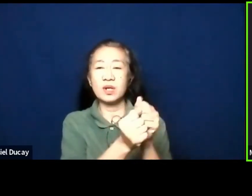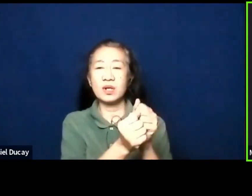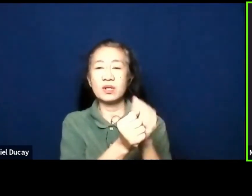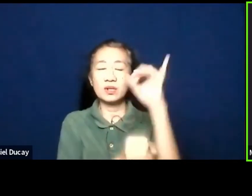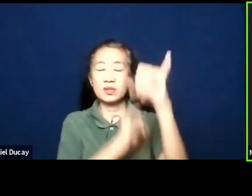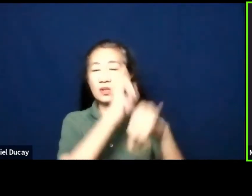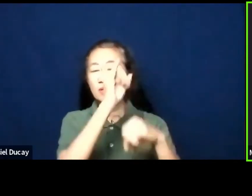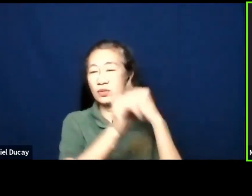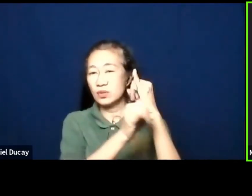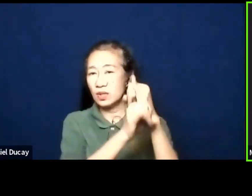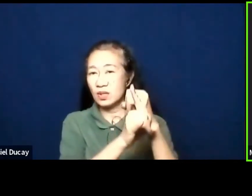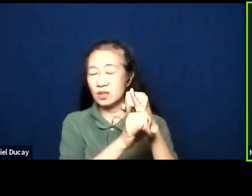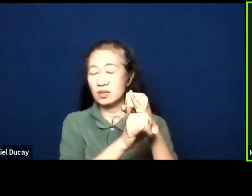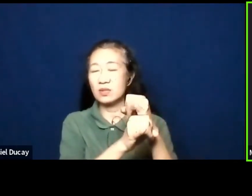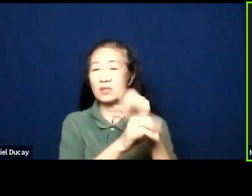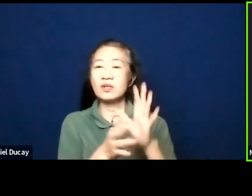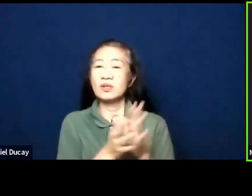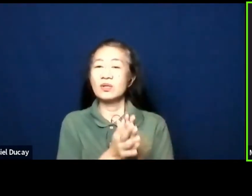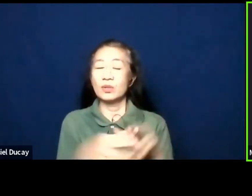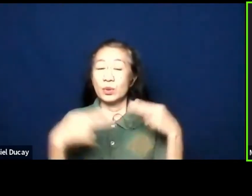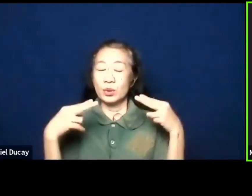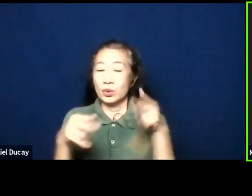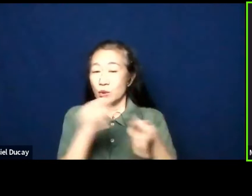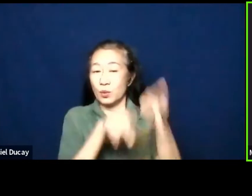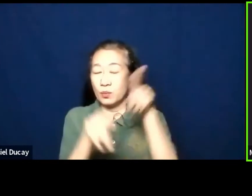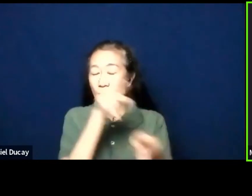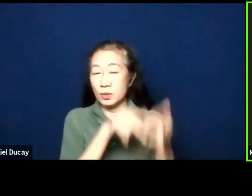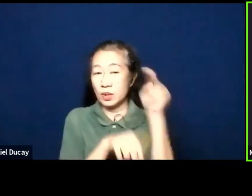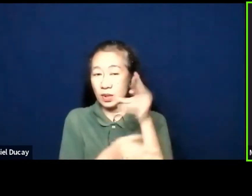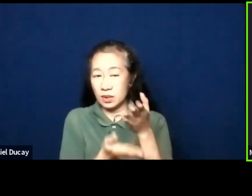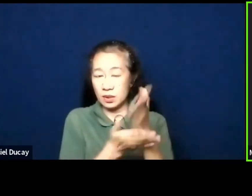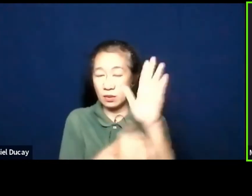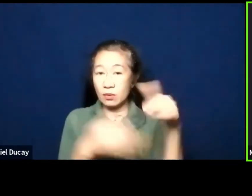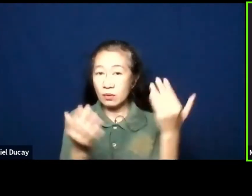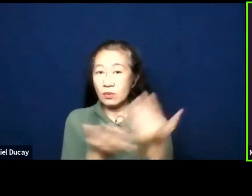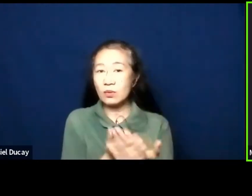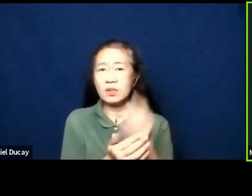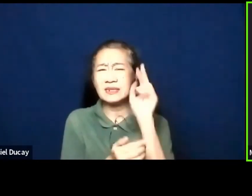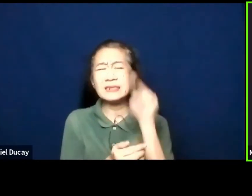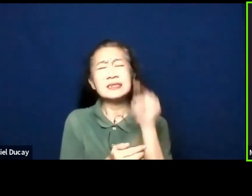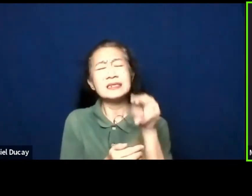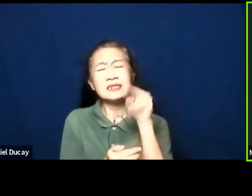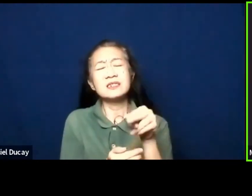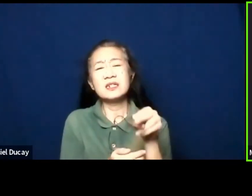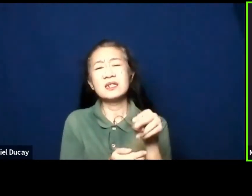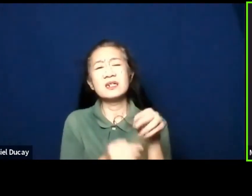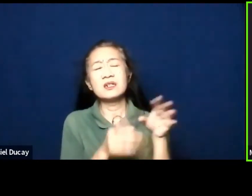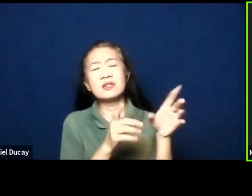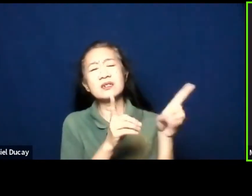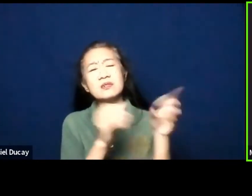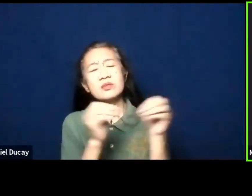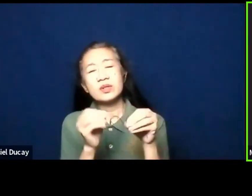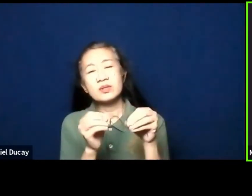and international human rights, all necessary measures to ensure the protection and safety